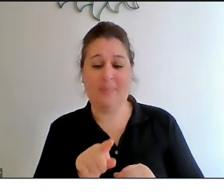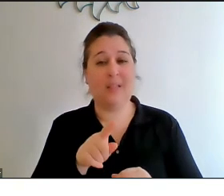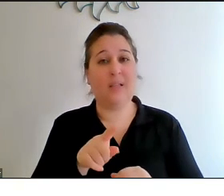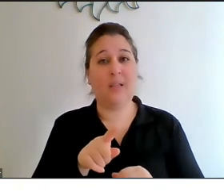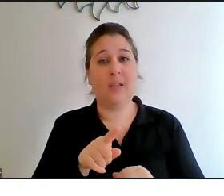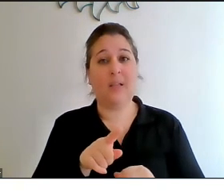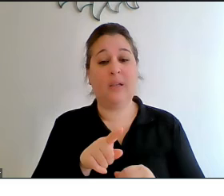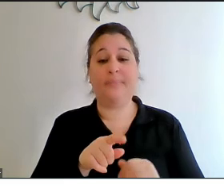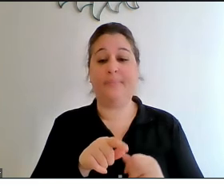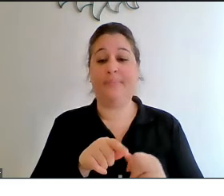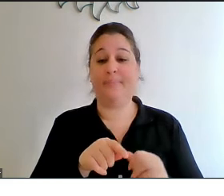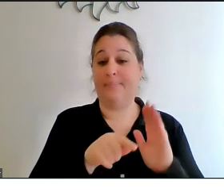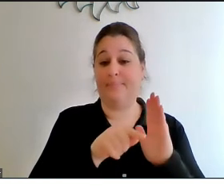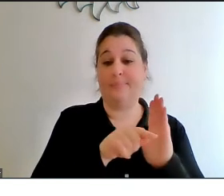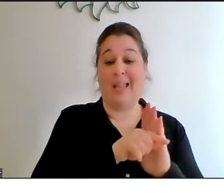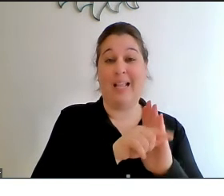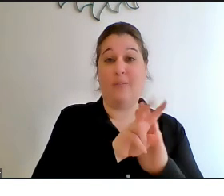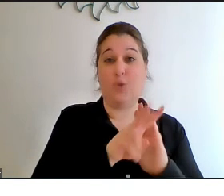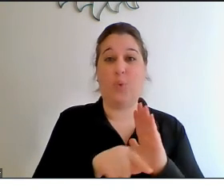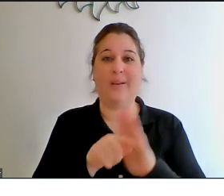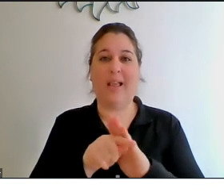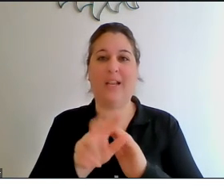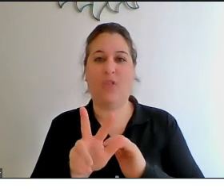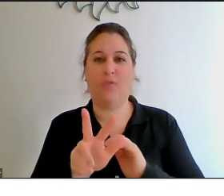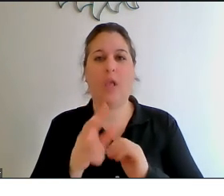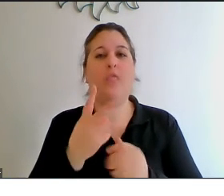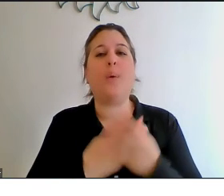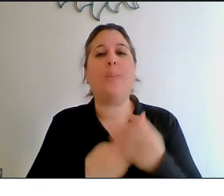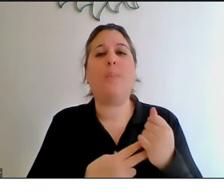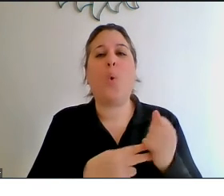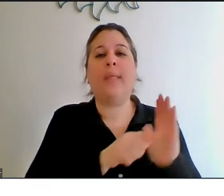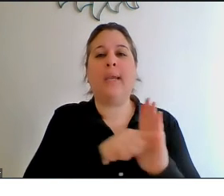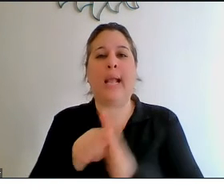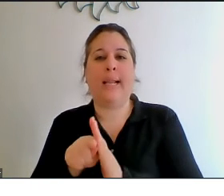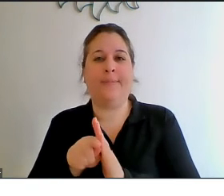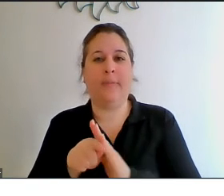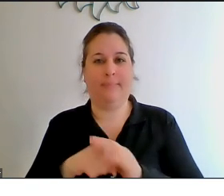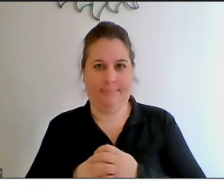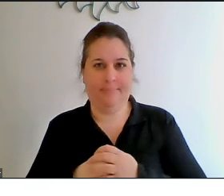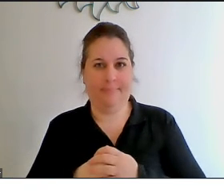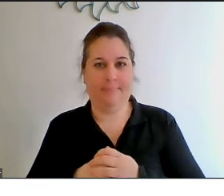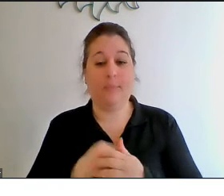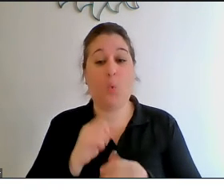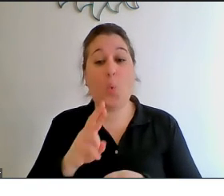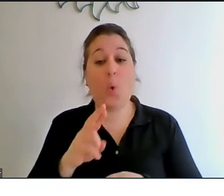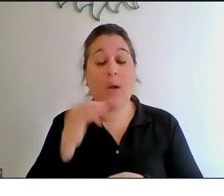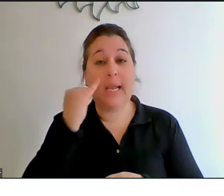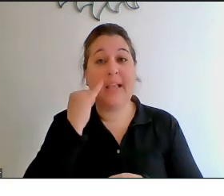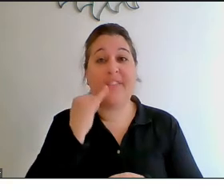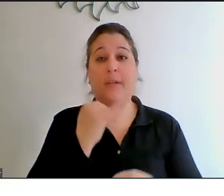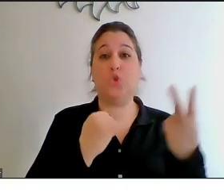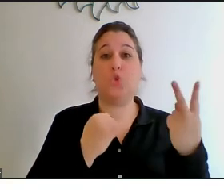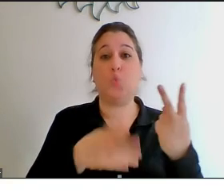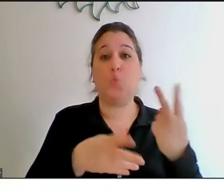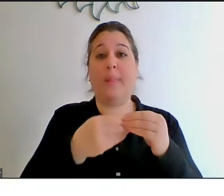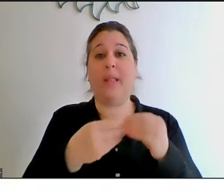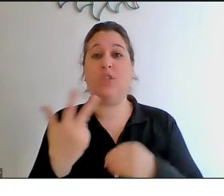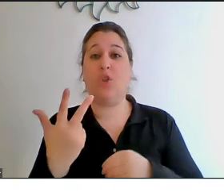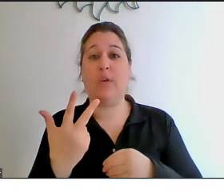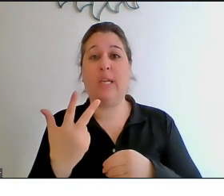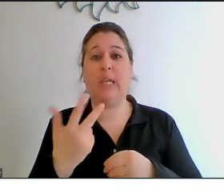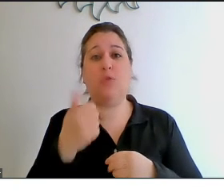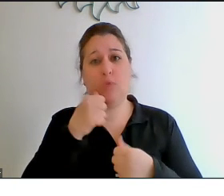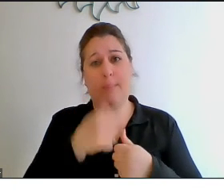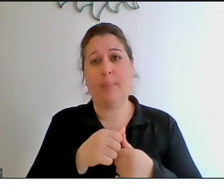both negative. Or if I just simply do 2 plus 3, they're both positive. Remember, if you don't see a sign in front, that means